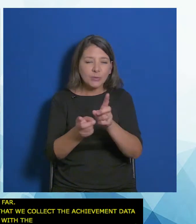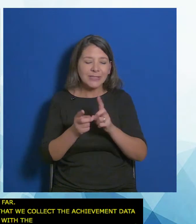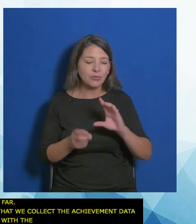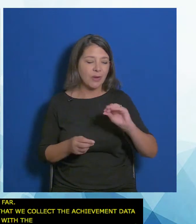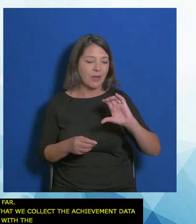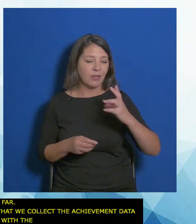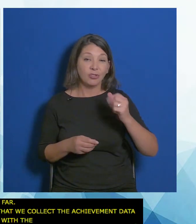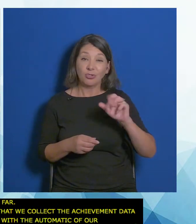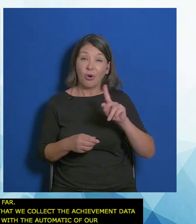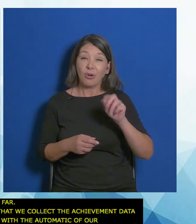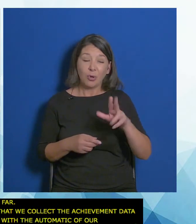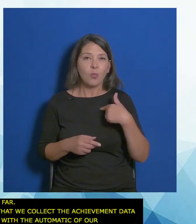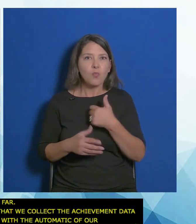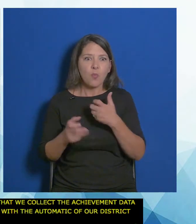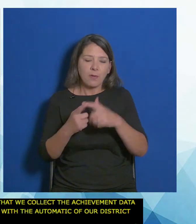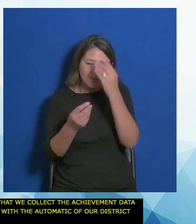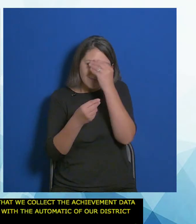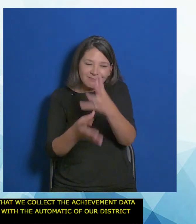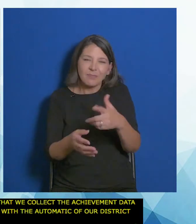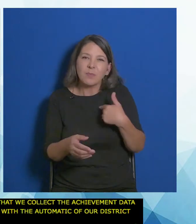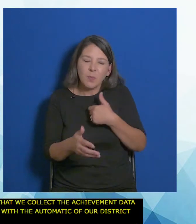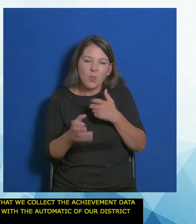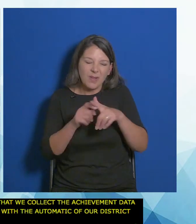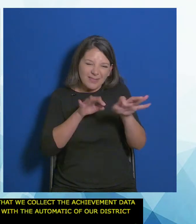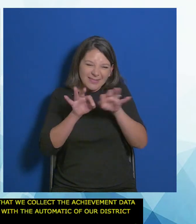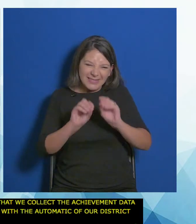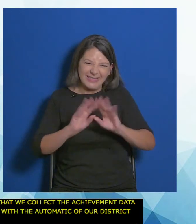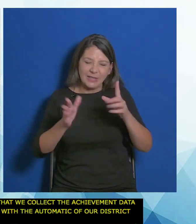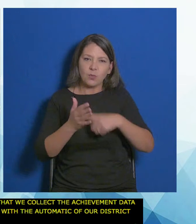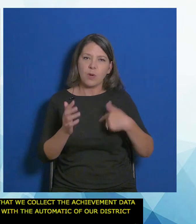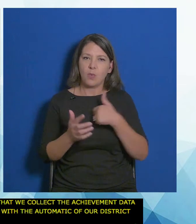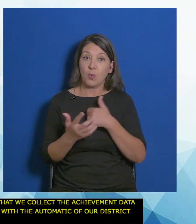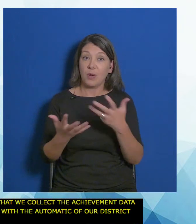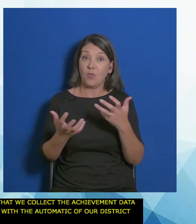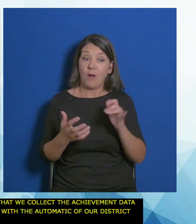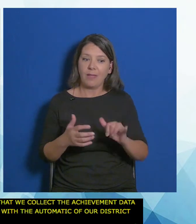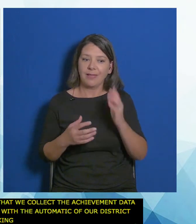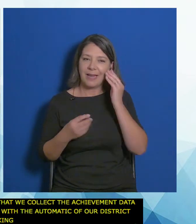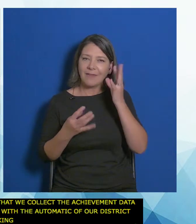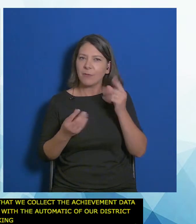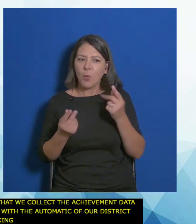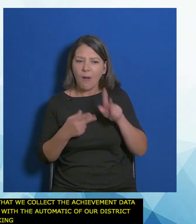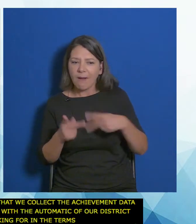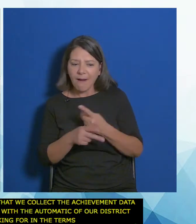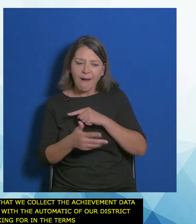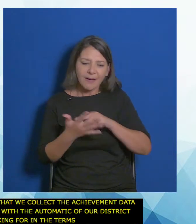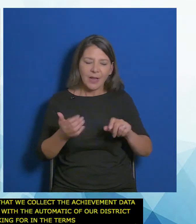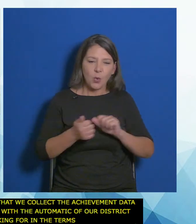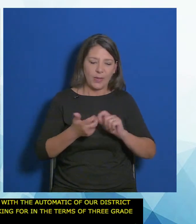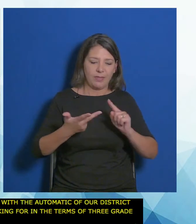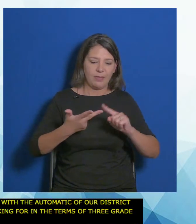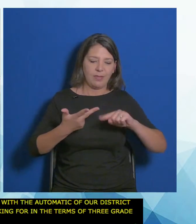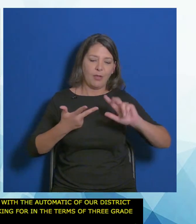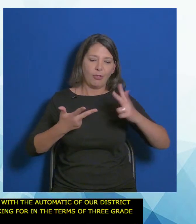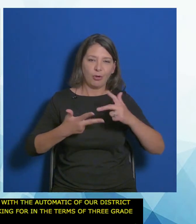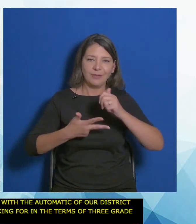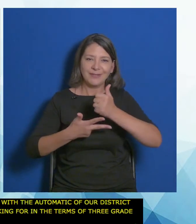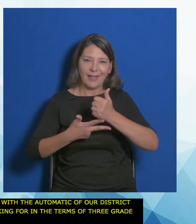to share with them, we wanted to outline what the data we're looking for in the terms of the 3 grade levels and the students